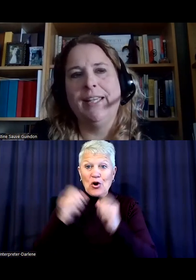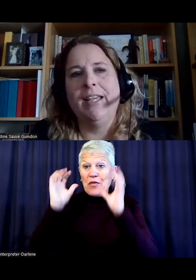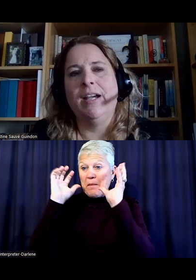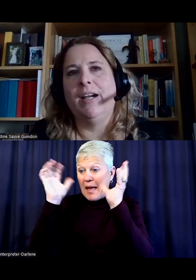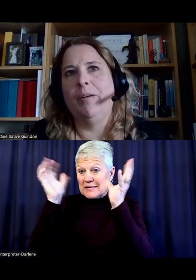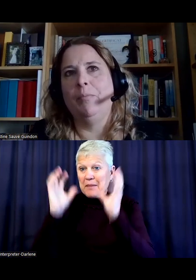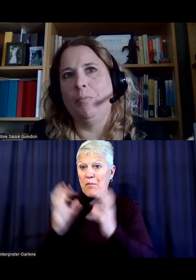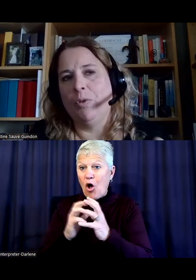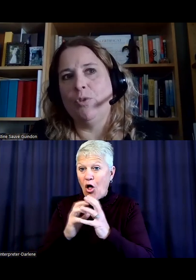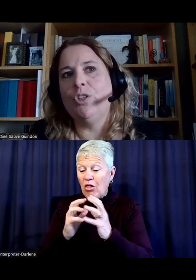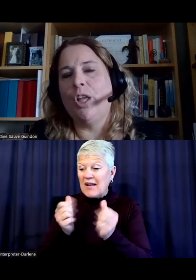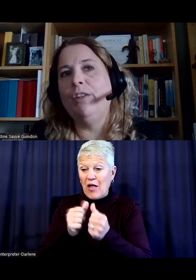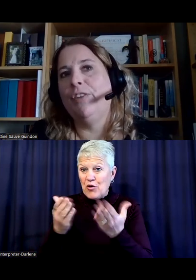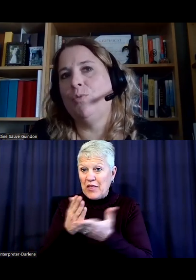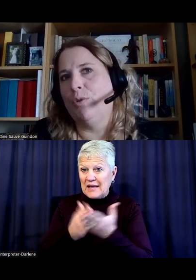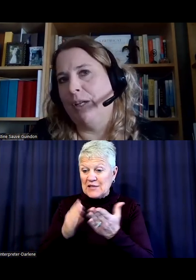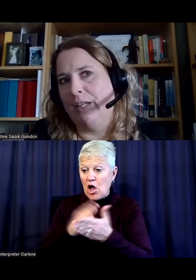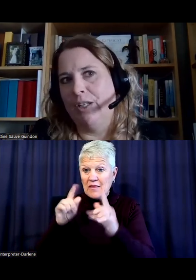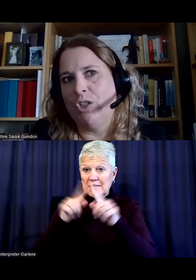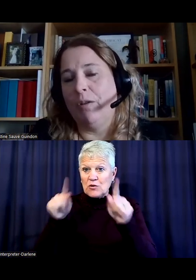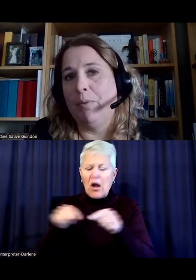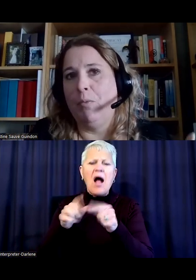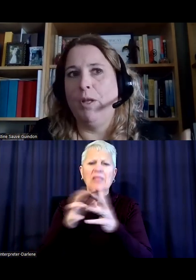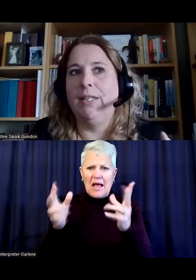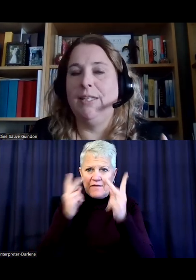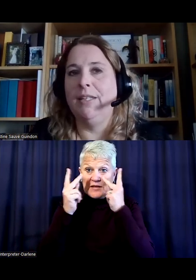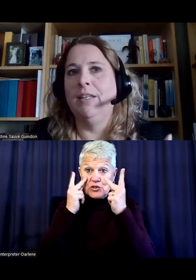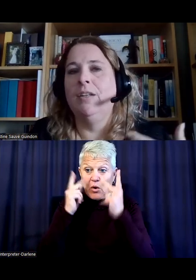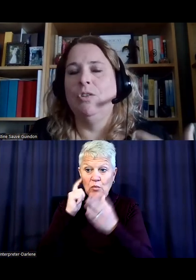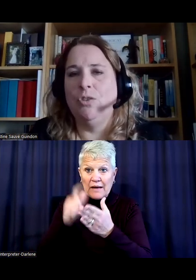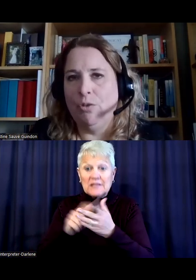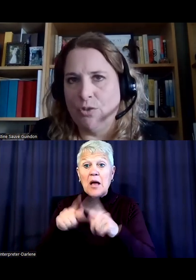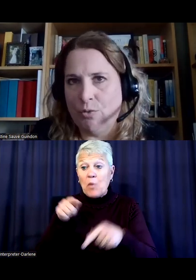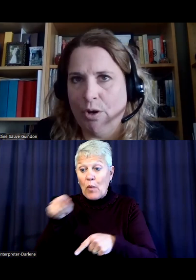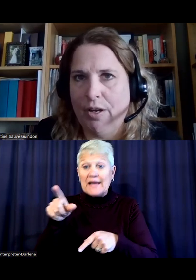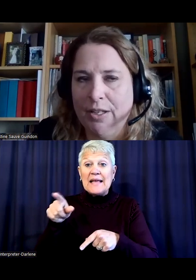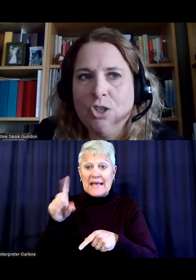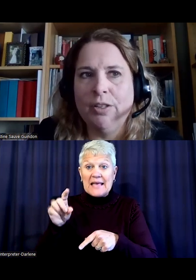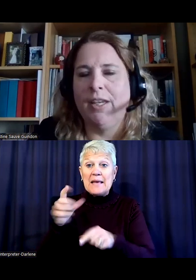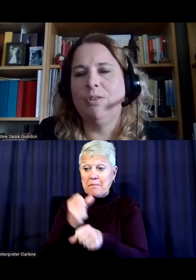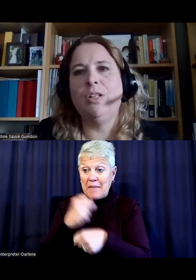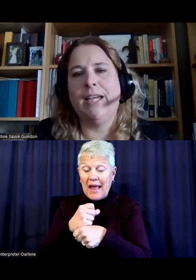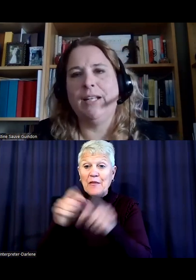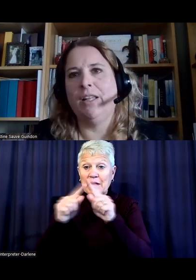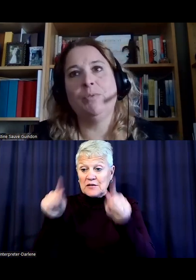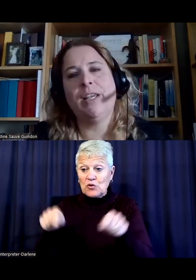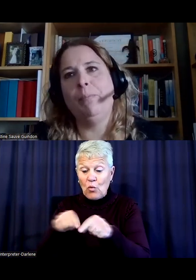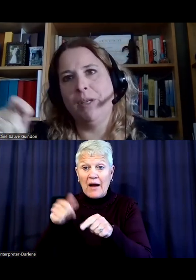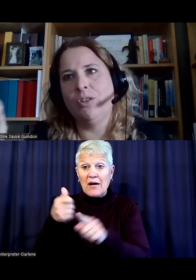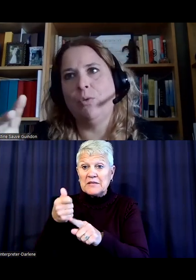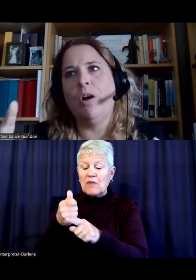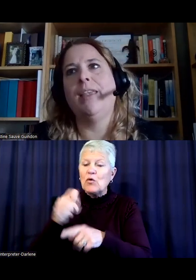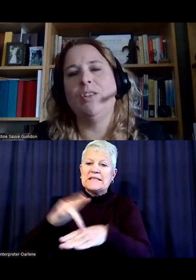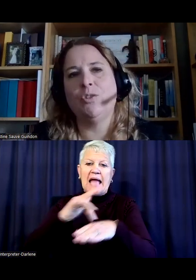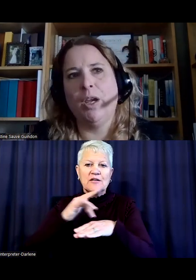it. There is a lot of visual recognition, but when he did do the square initially, it was all tactile. He was